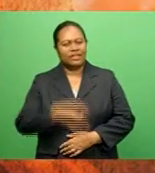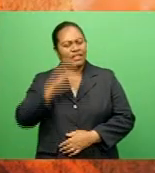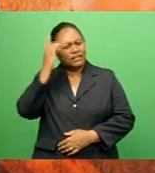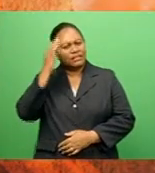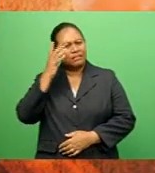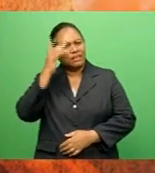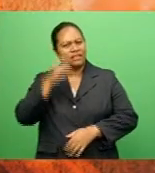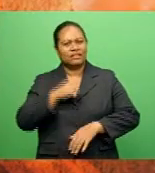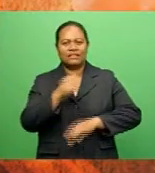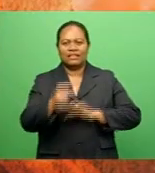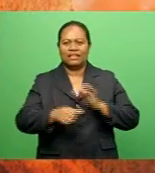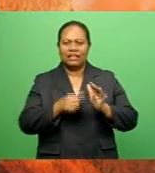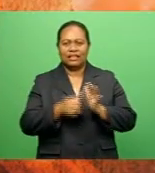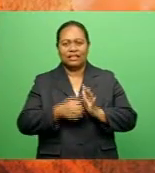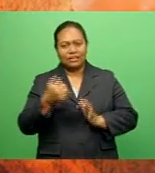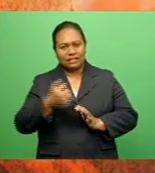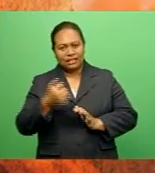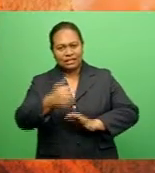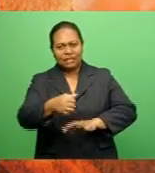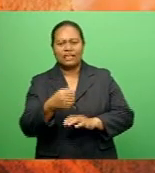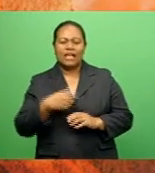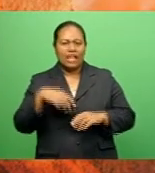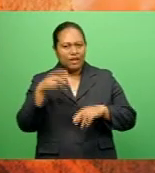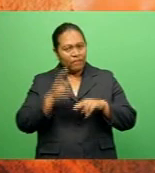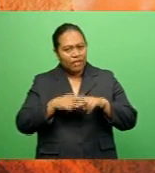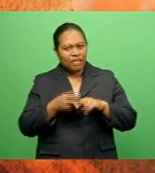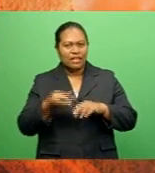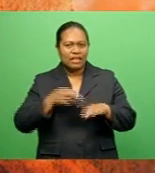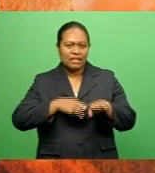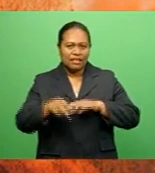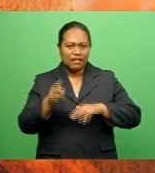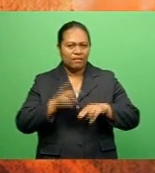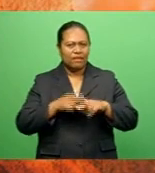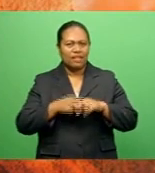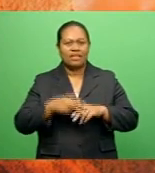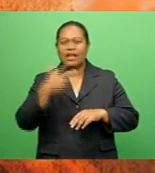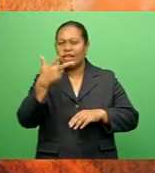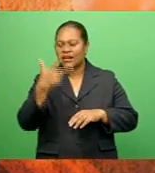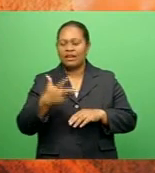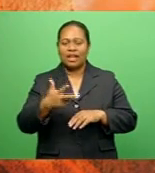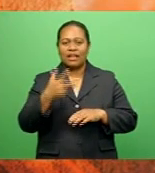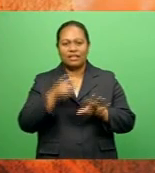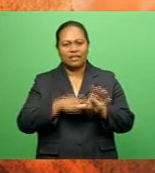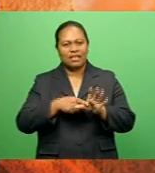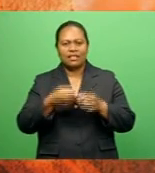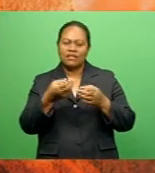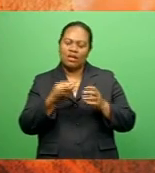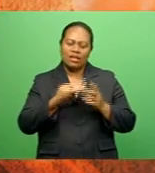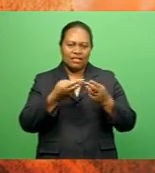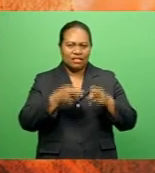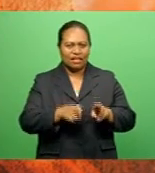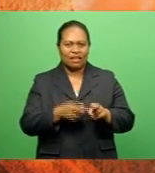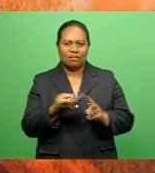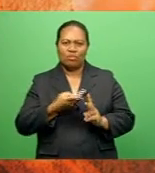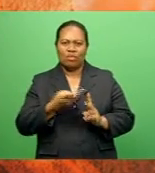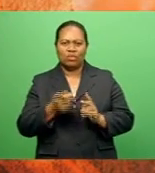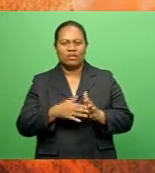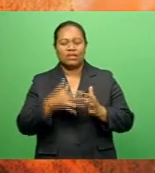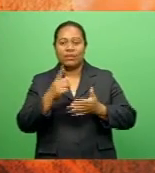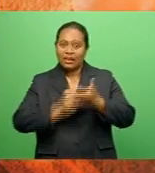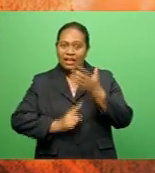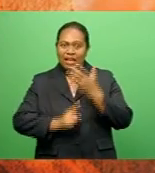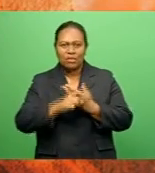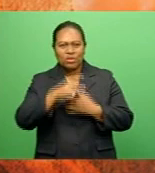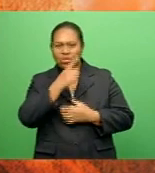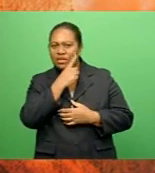Imagine being a 16-year-old and losing your dad and stepdad in less than 9 years. That's what happened to Coca-Cola Games sub-junior girls long